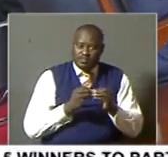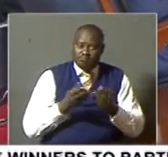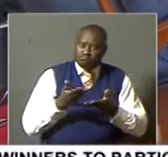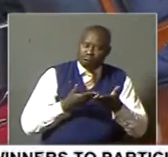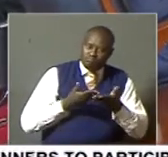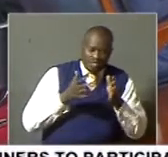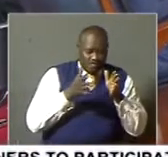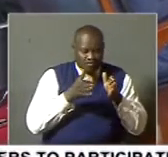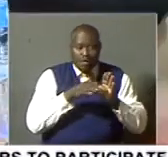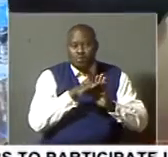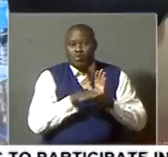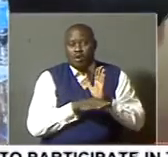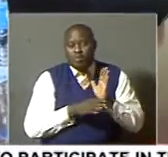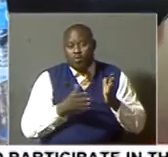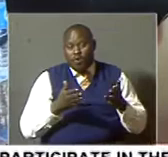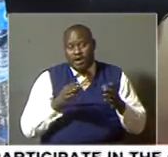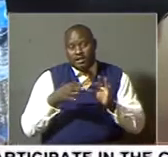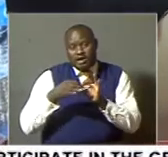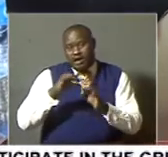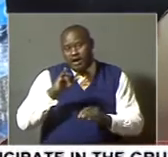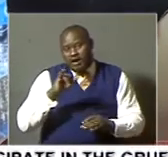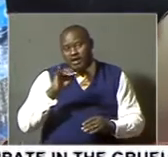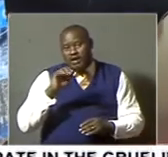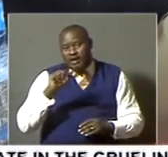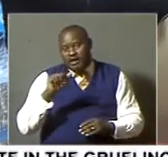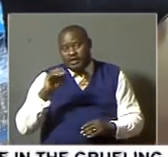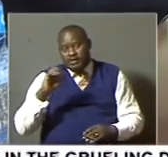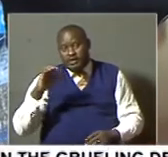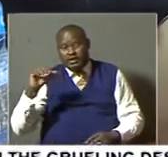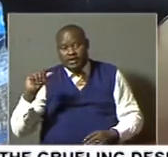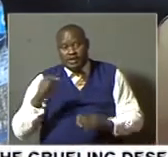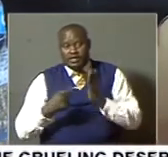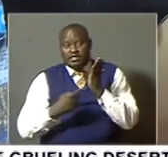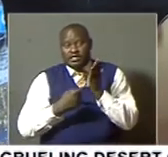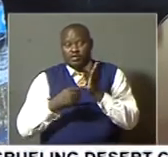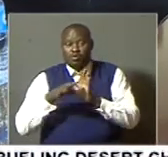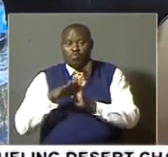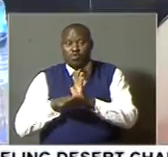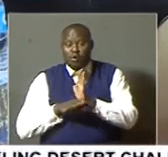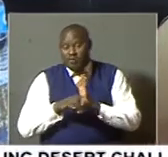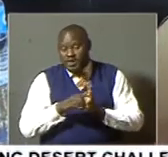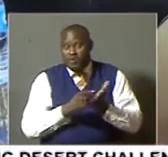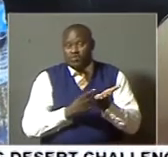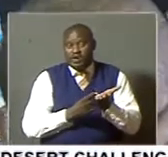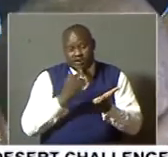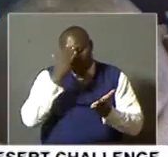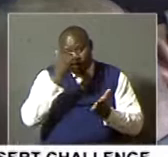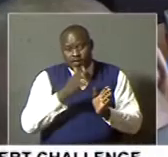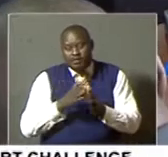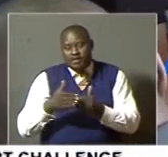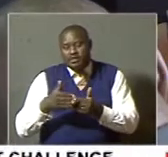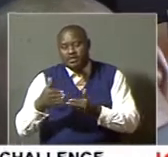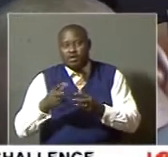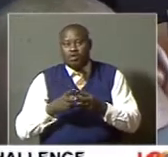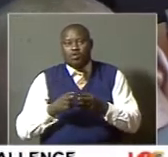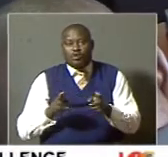on activities related to the IAEA Technical Cooperation Program in Uganda ahead of the official commissioning